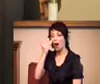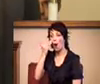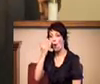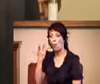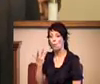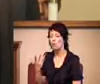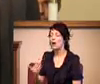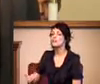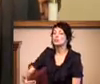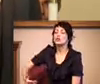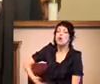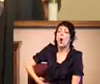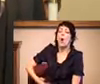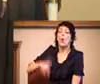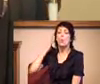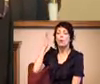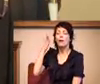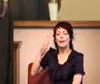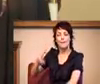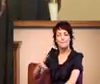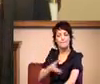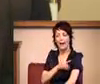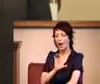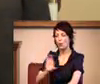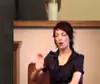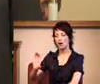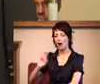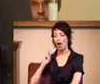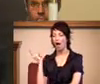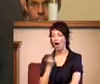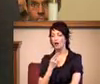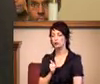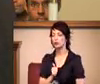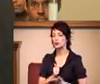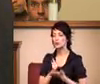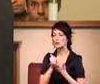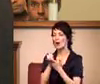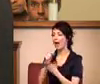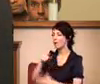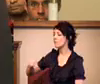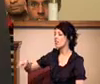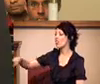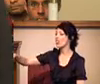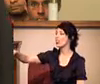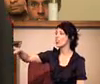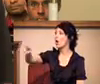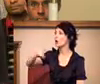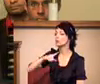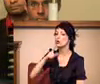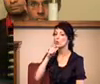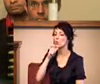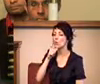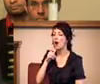I know, will enable us to help those who are poor.